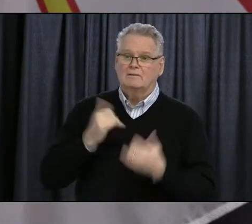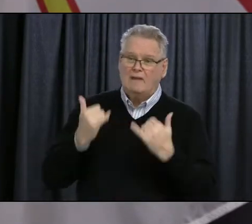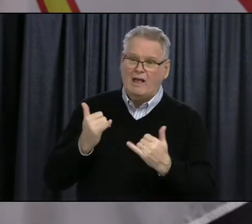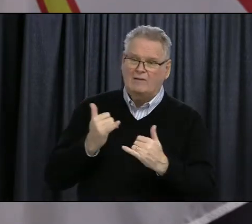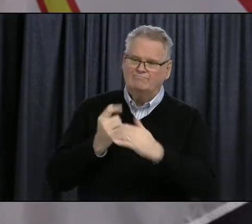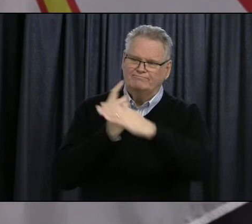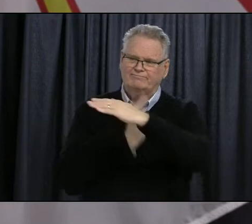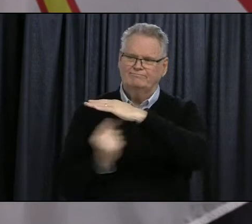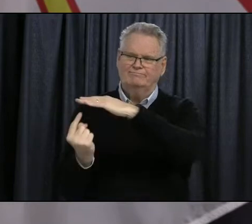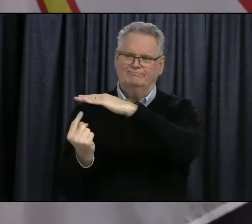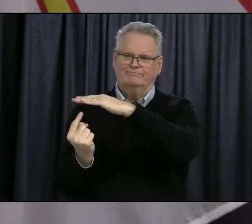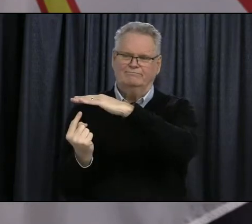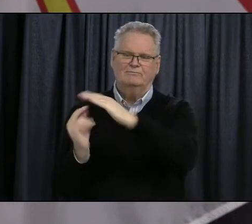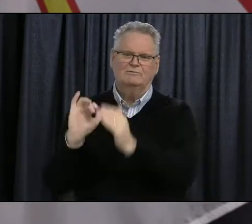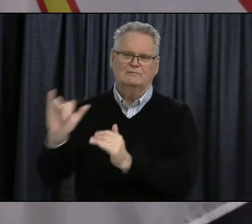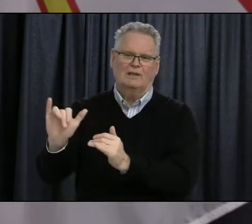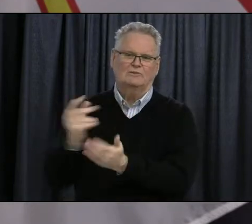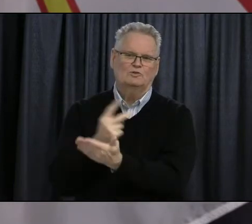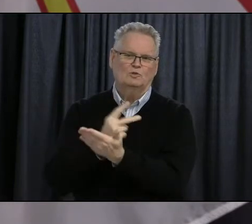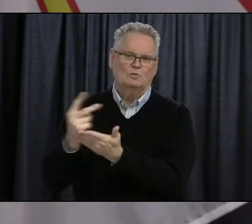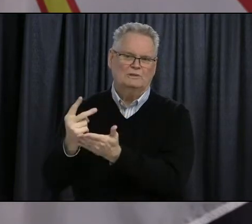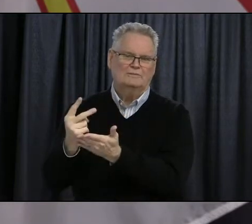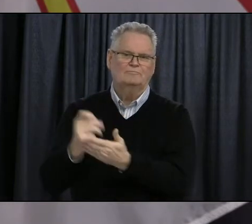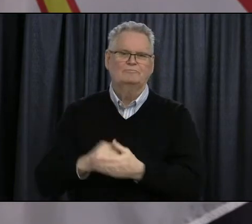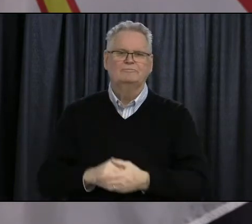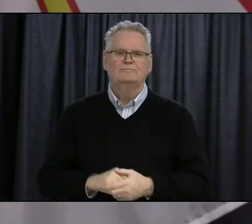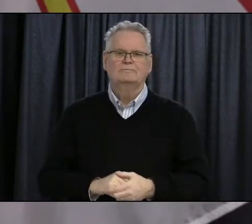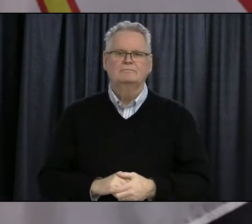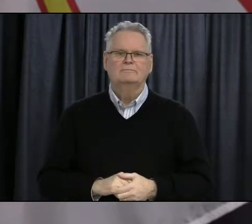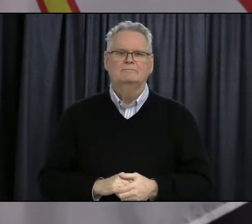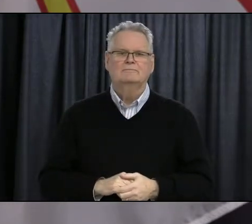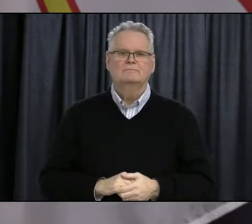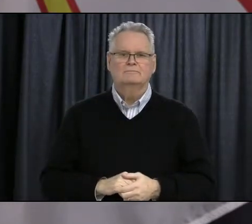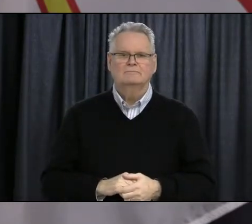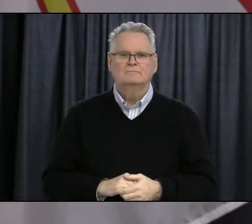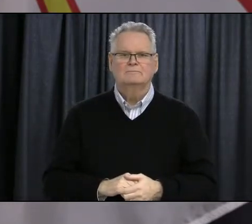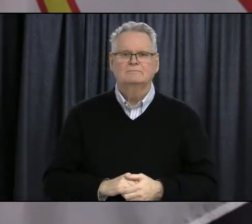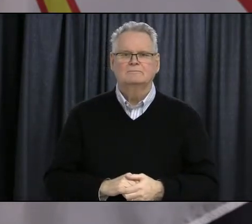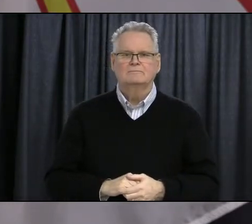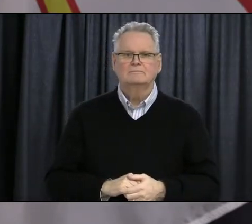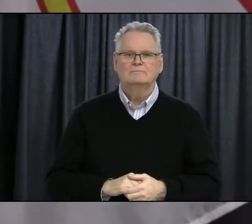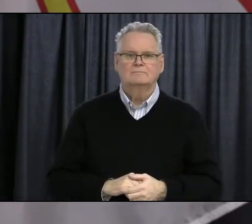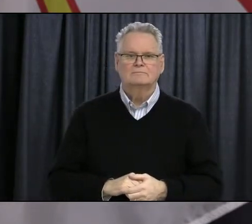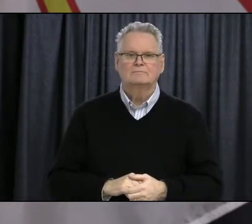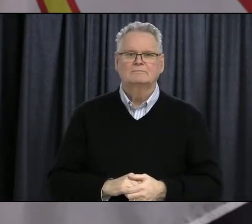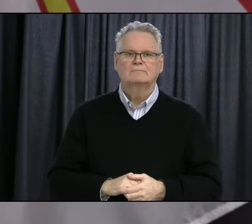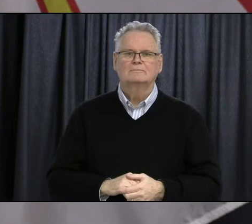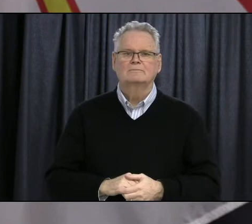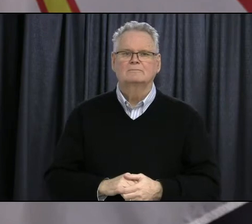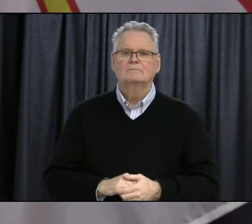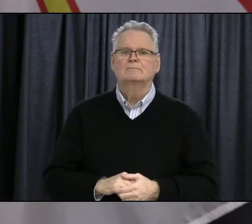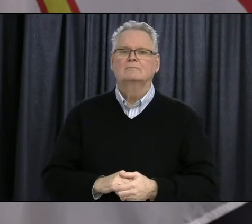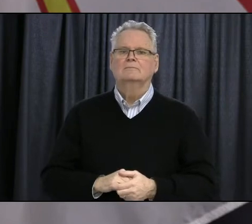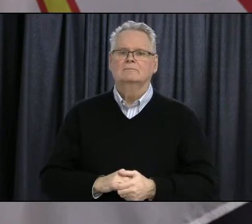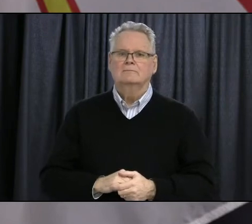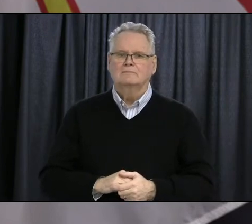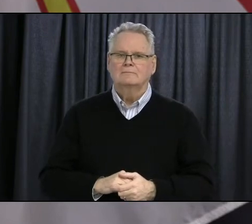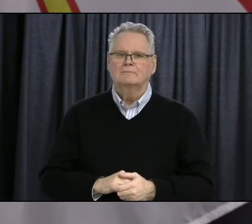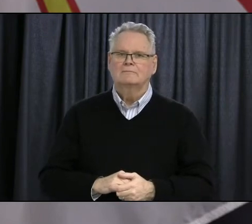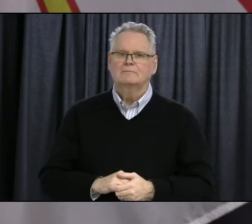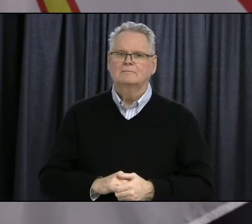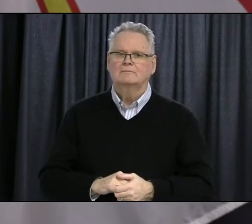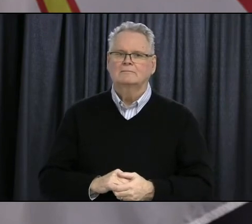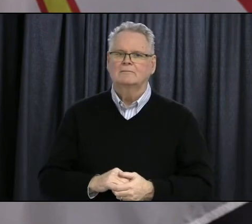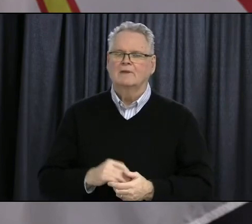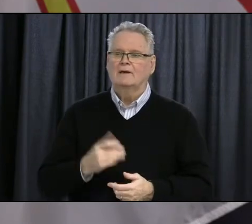together. So that there would be a slightly higher risk in some crew members, especially if there was close contact during the infectious period. The